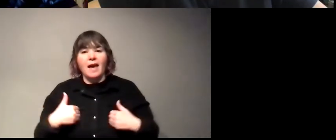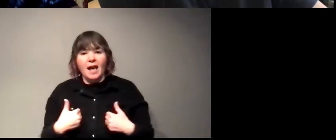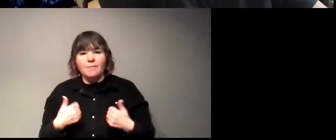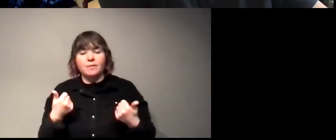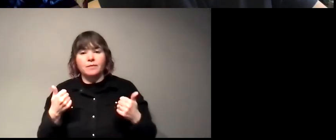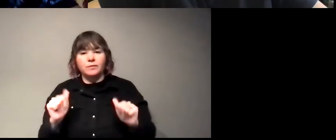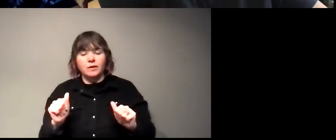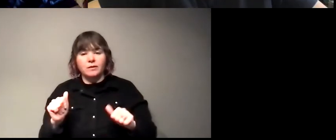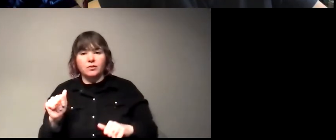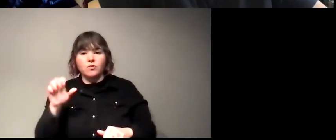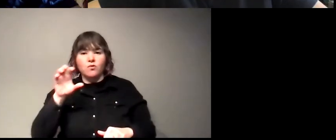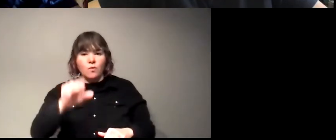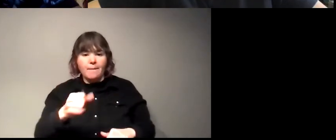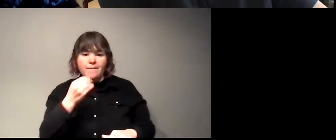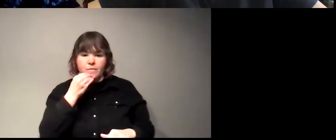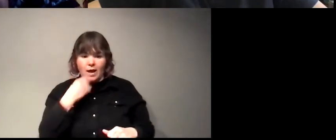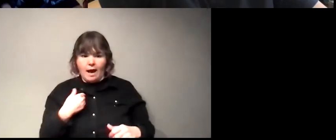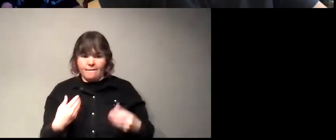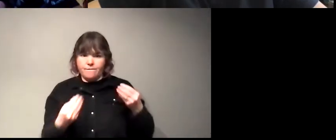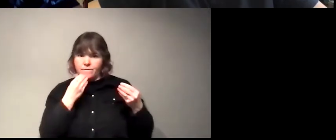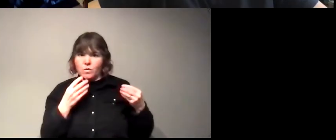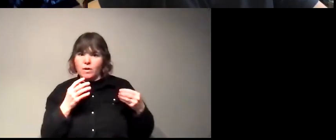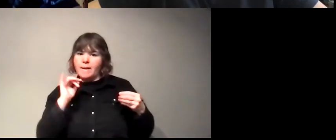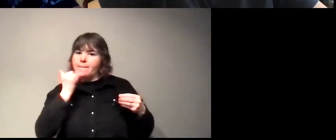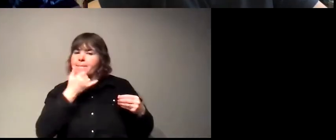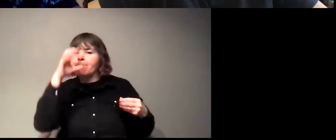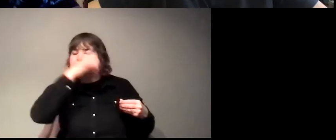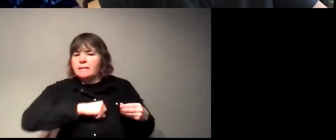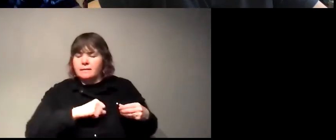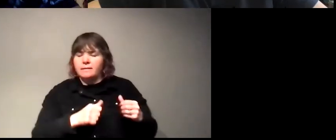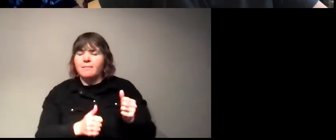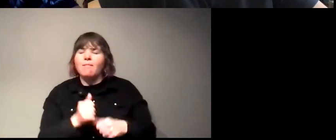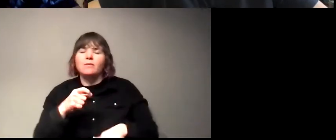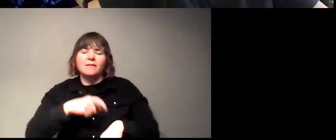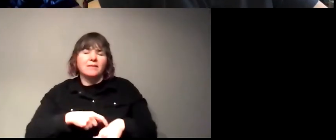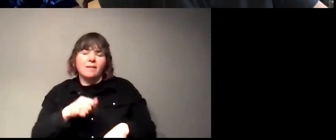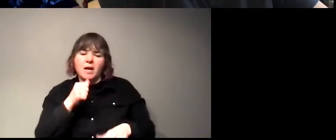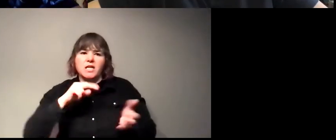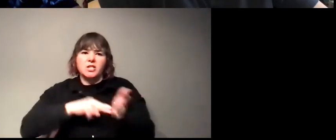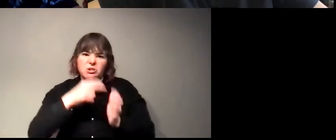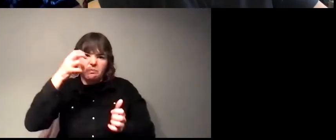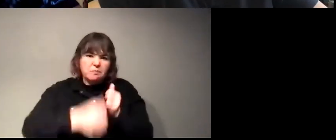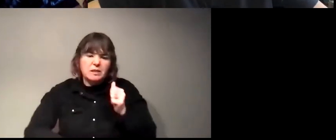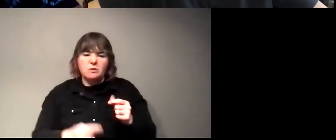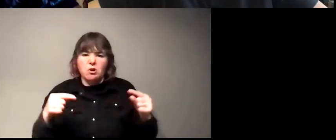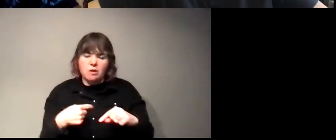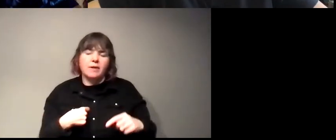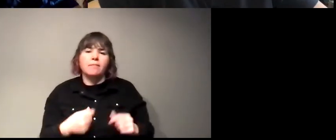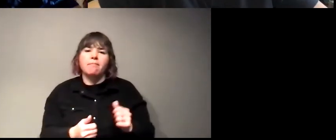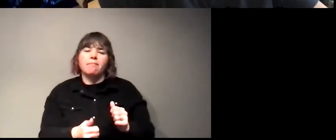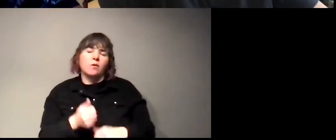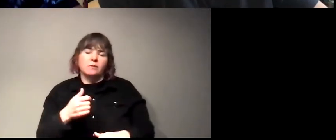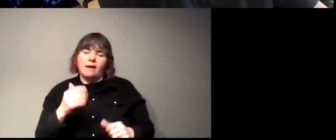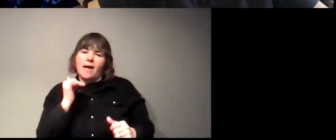grab some food that I'm holding and it misses. So most of the time, it's not that the animals are mean or they want to hurt me. Most of the time, it's by